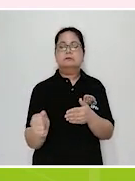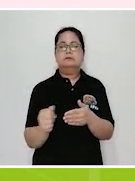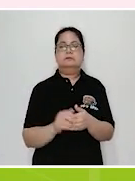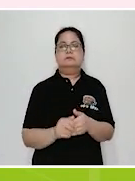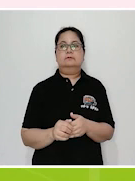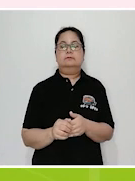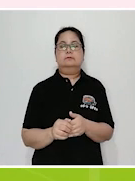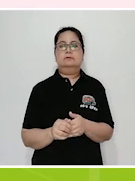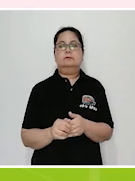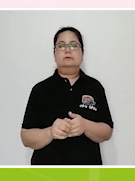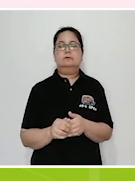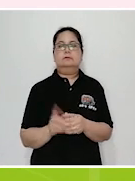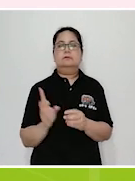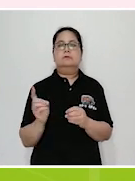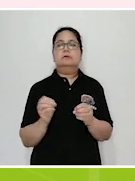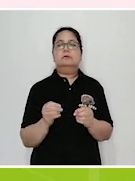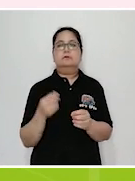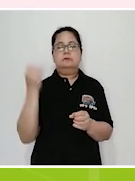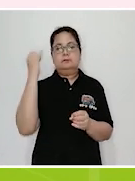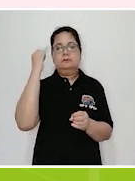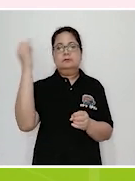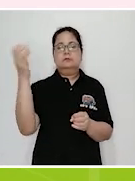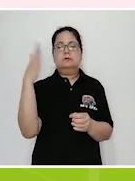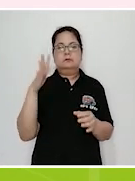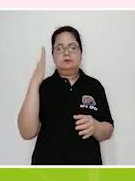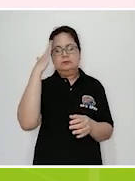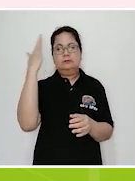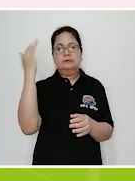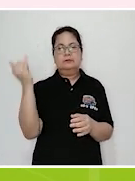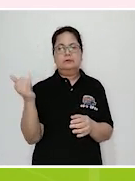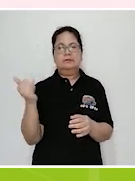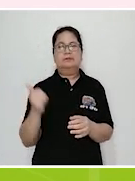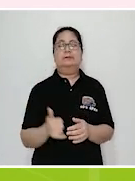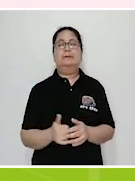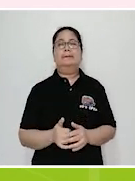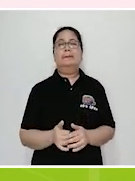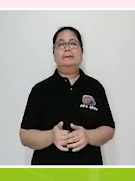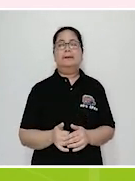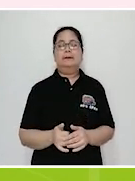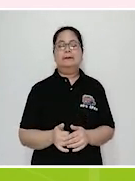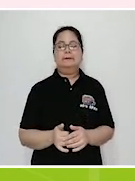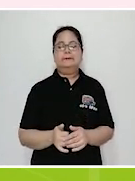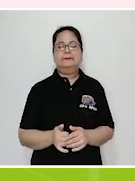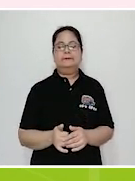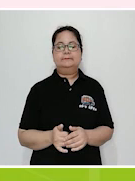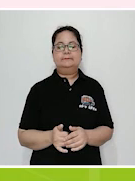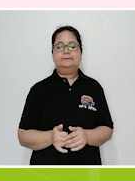skills. Do you have any idea why is that so?